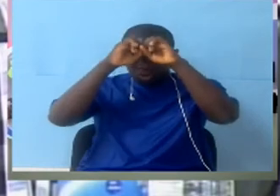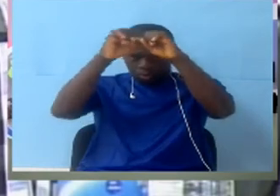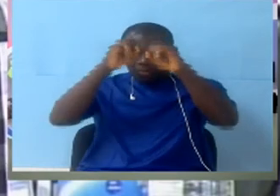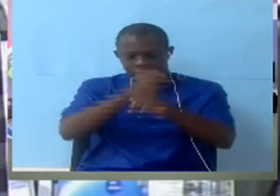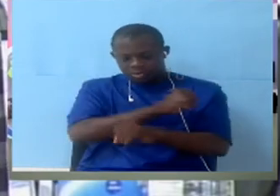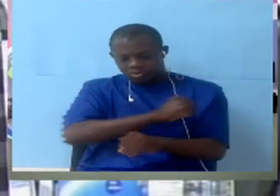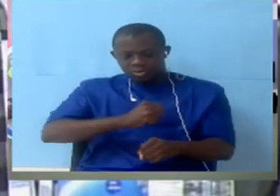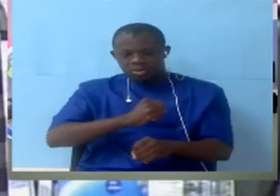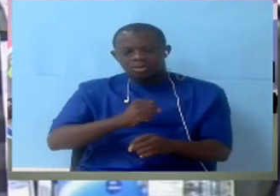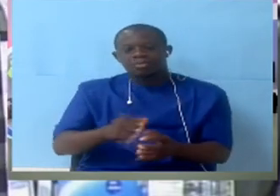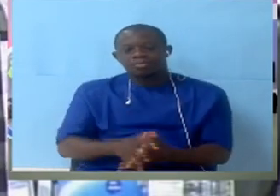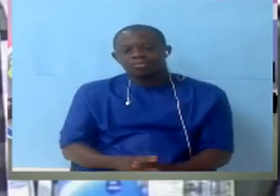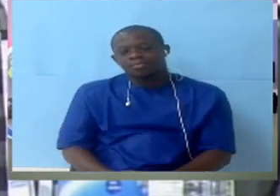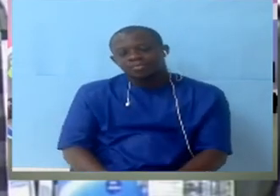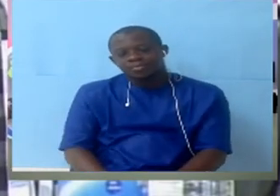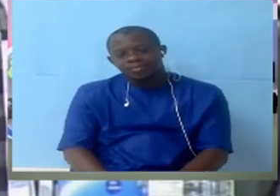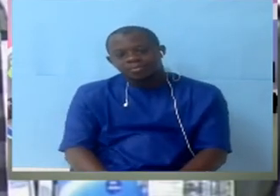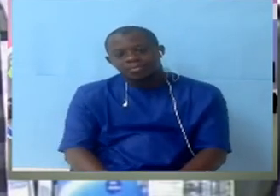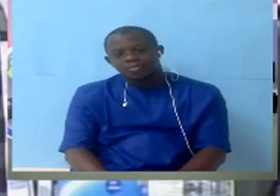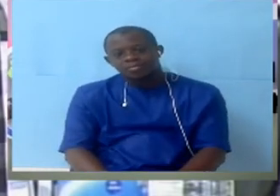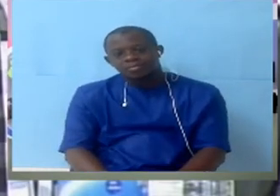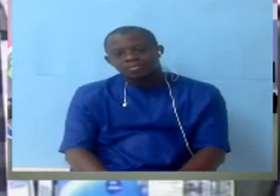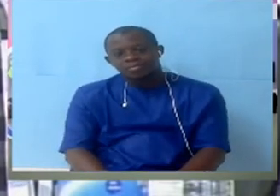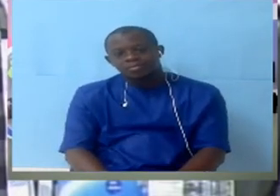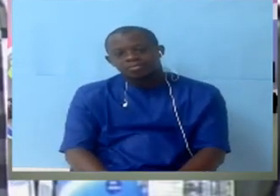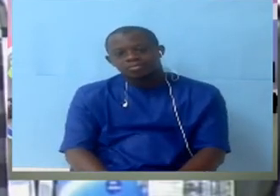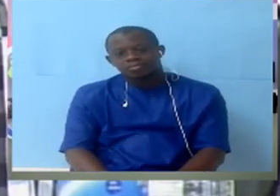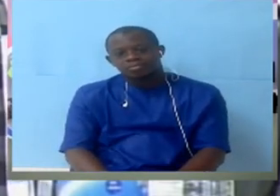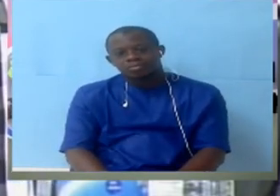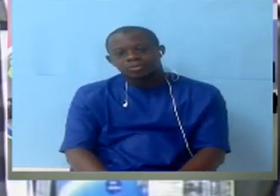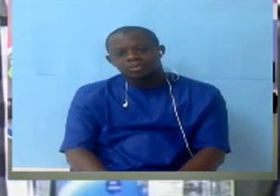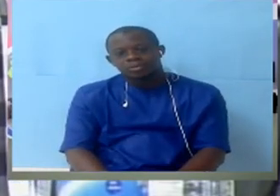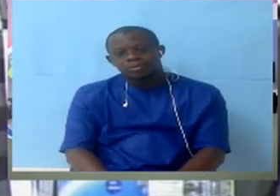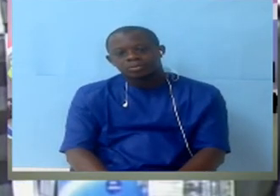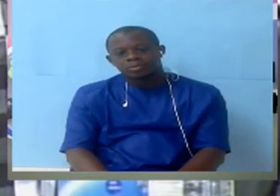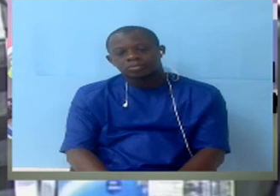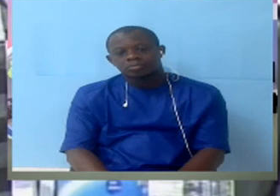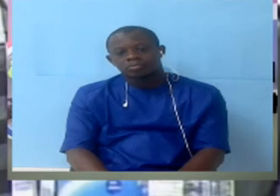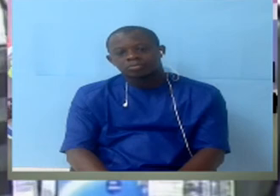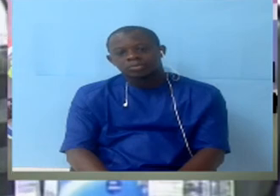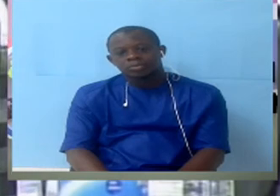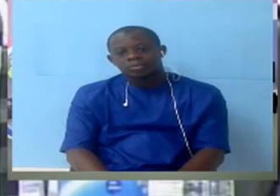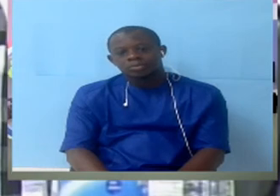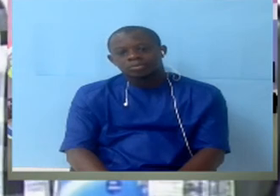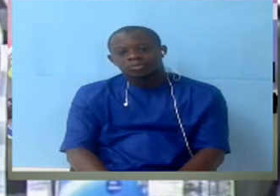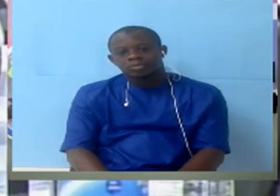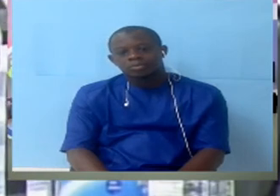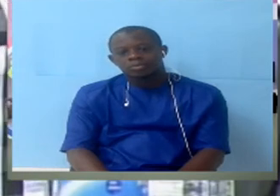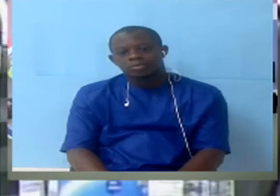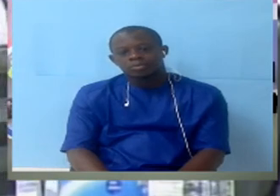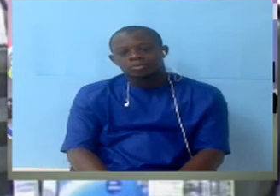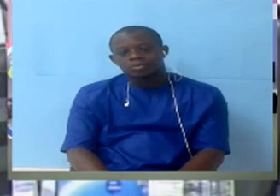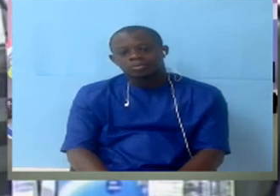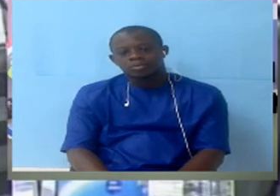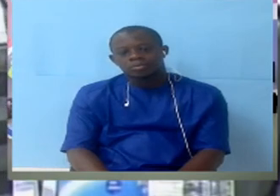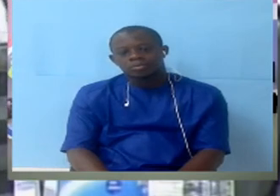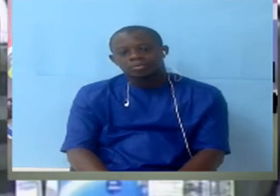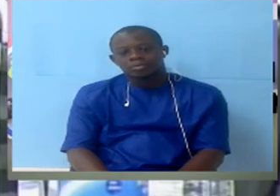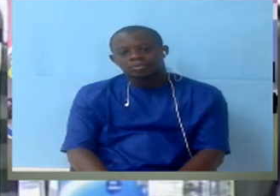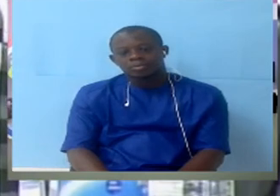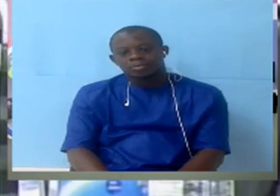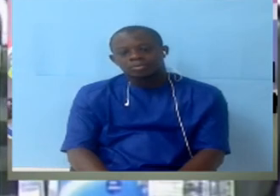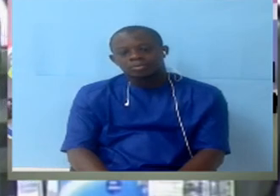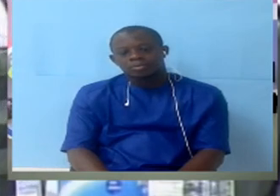government. Abota ko saji sunyani nga ko nyimbota wotole silanga na rana saw ko itemu molde mi alongo gambe de ngolomi data saw mane ibe